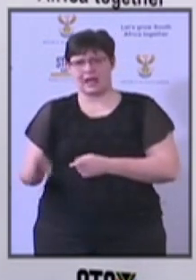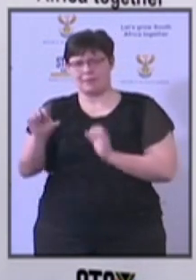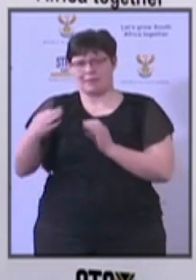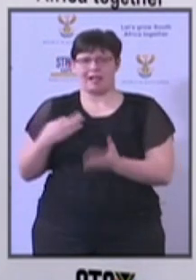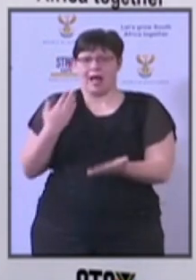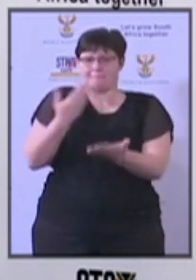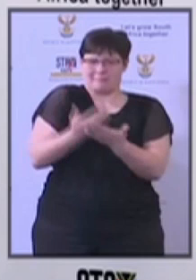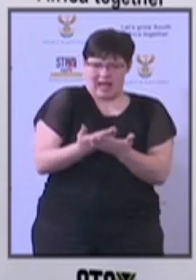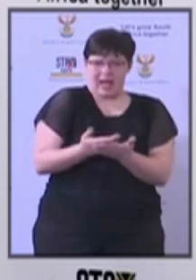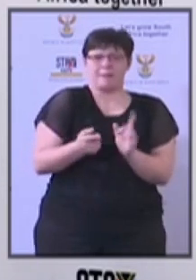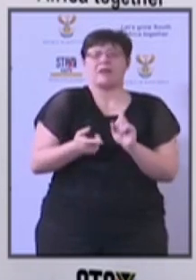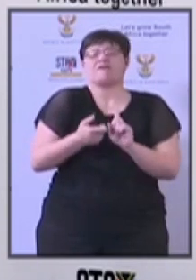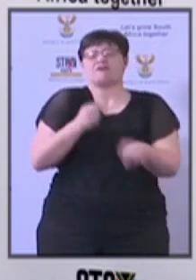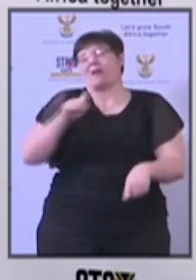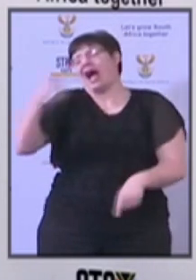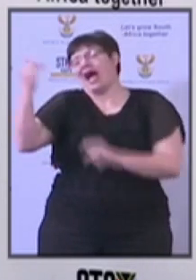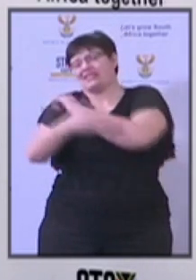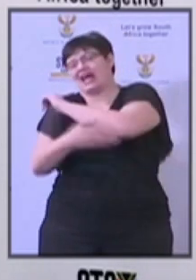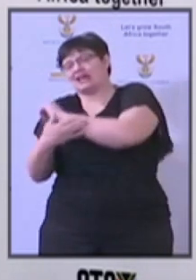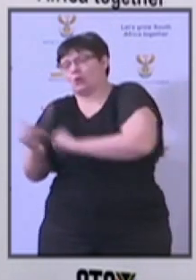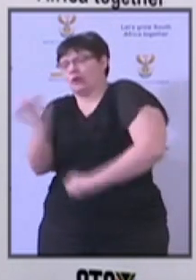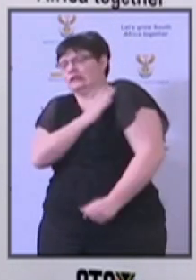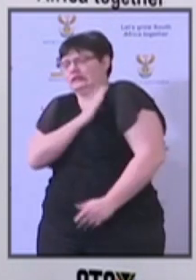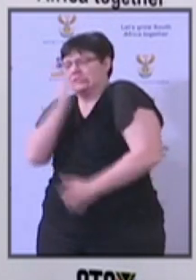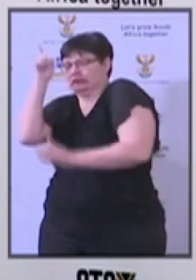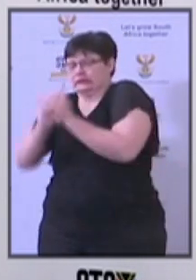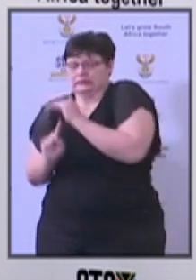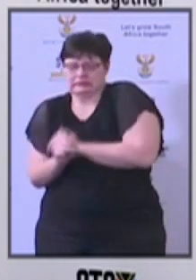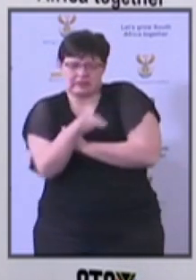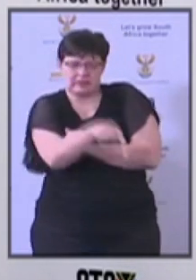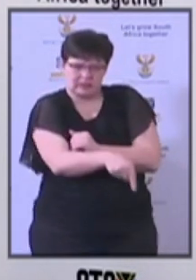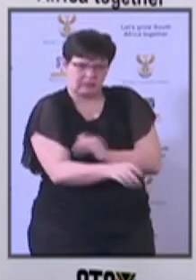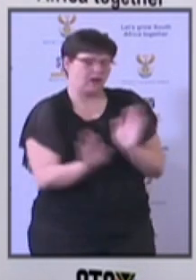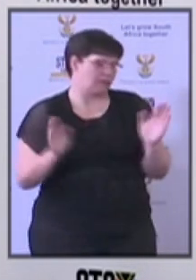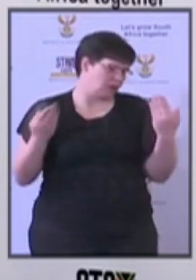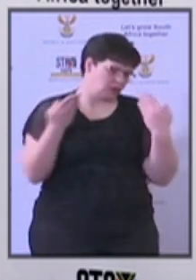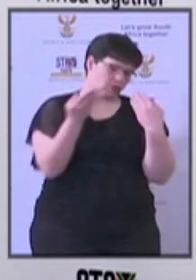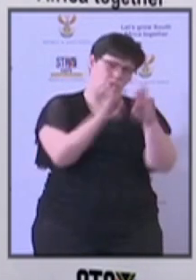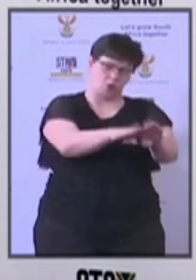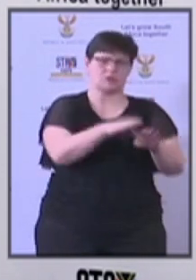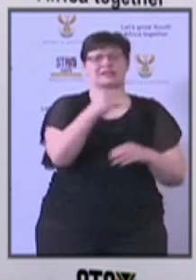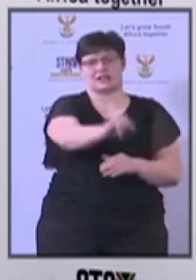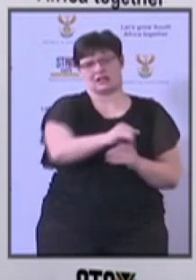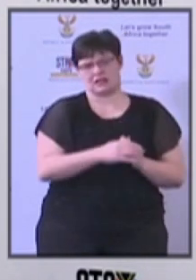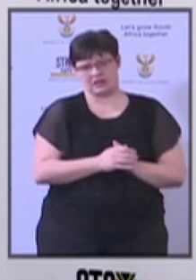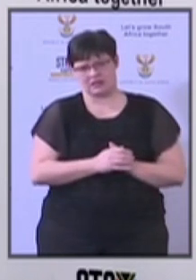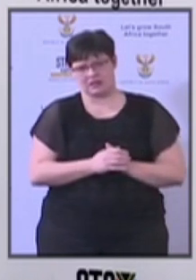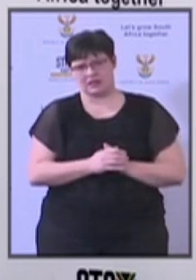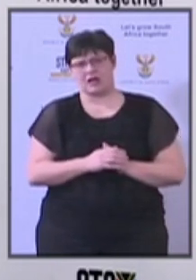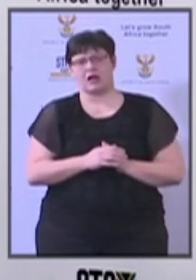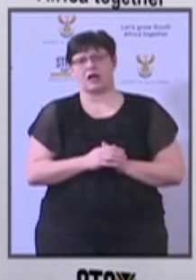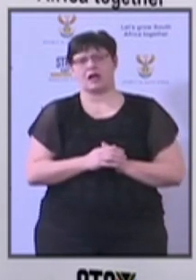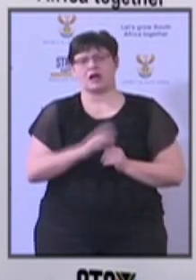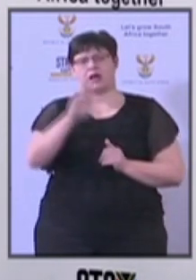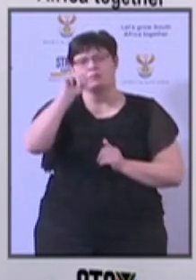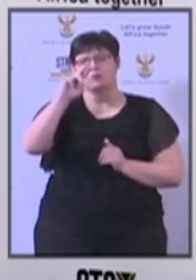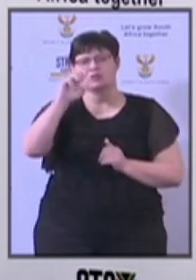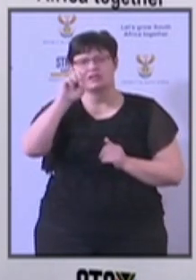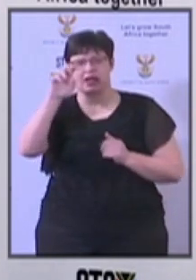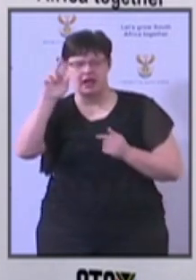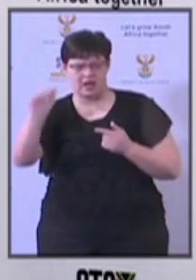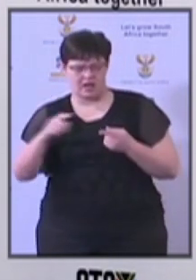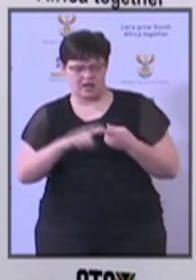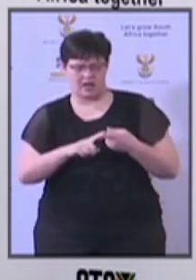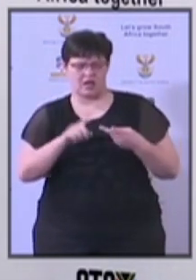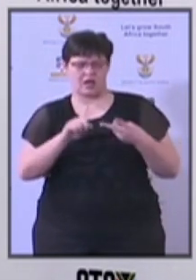apply for asylum, for refugee status. They remain closed. We have got the refugee reception center in Musina. We have got one